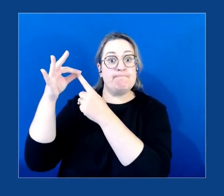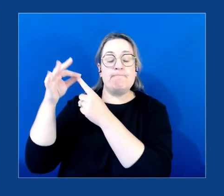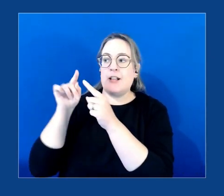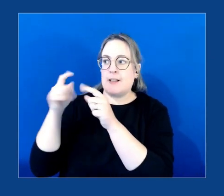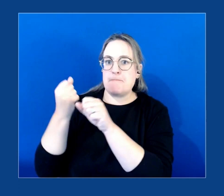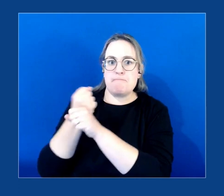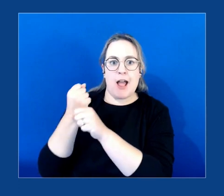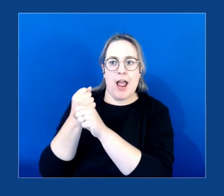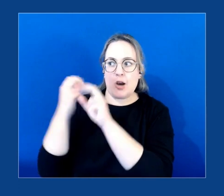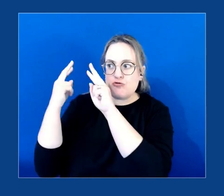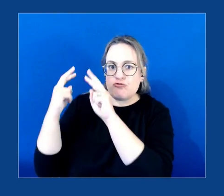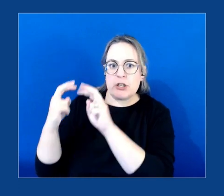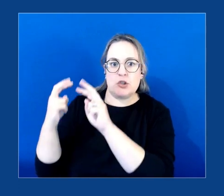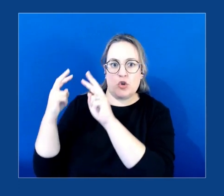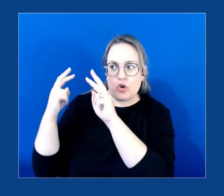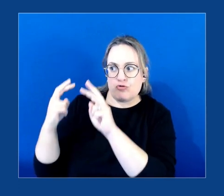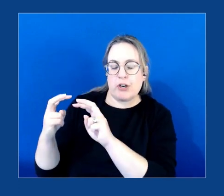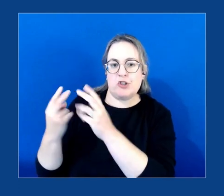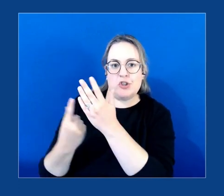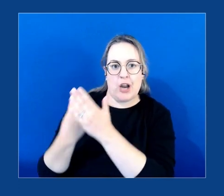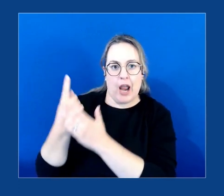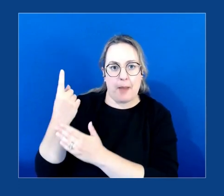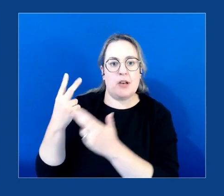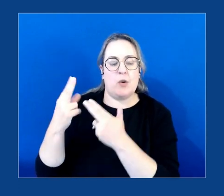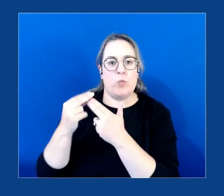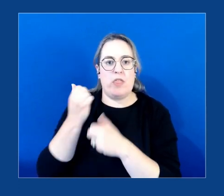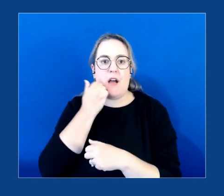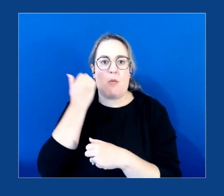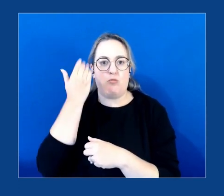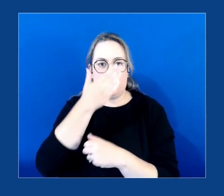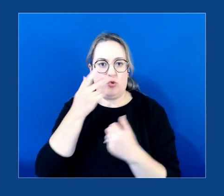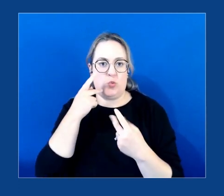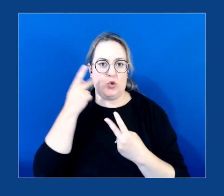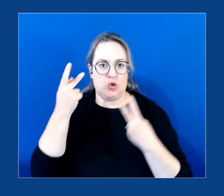Aboriginal song and dance